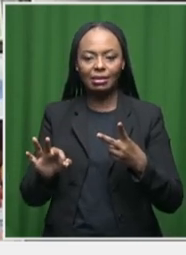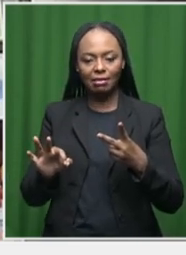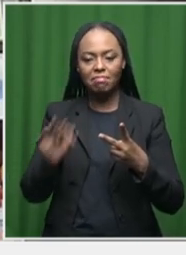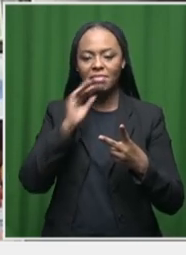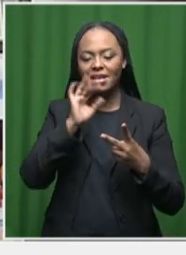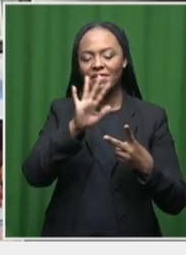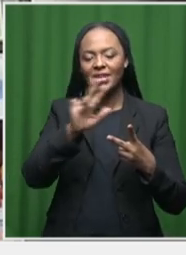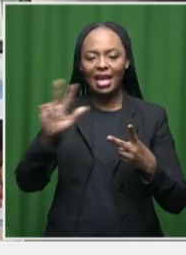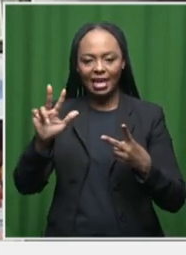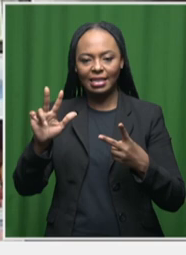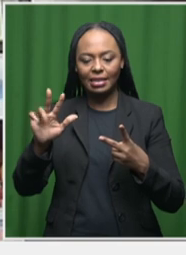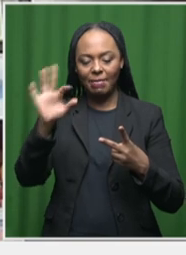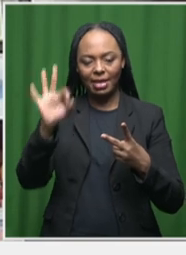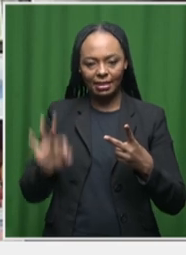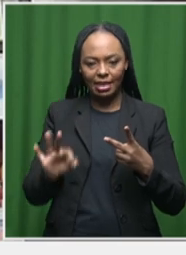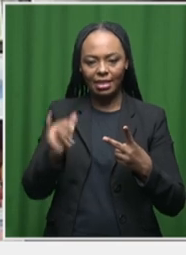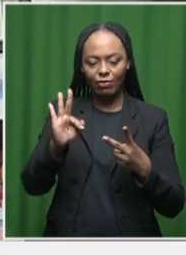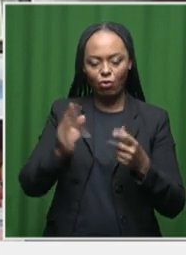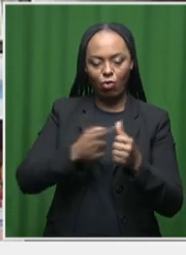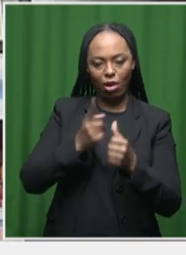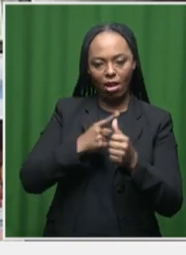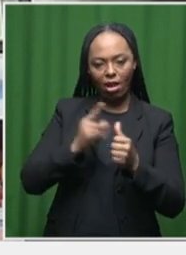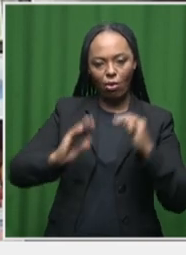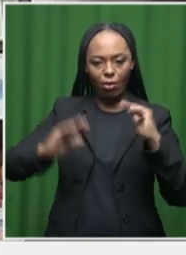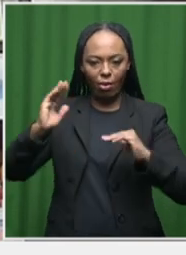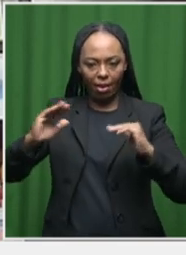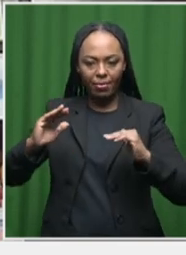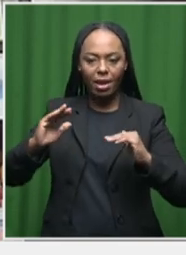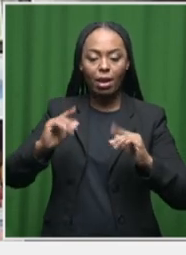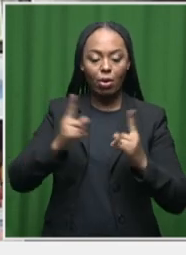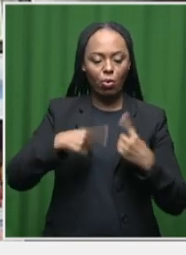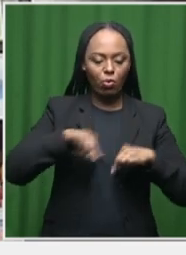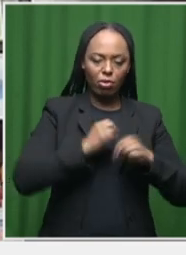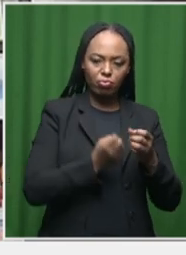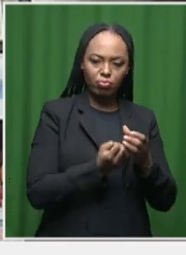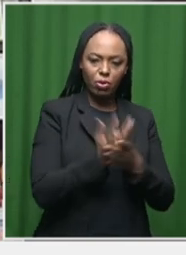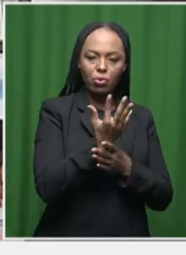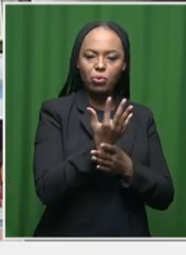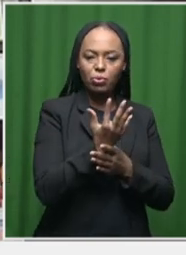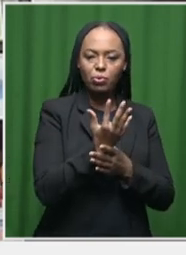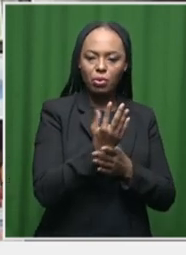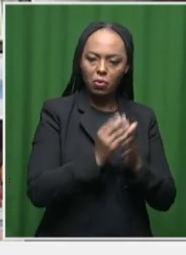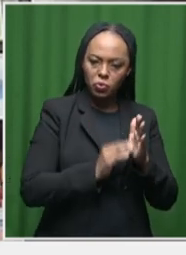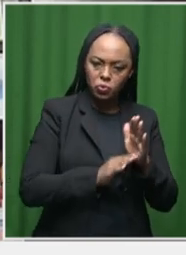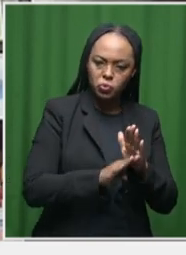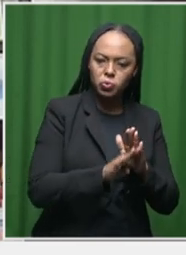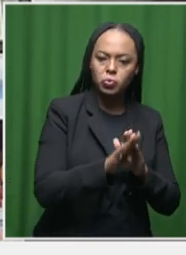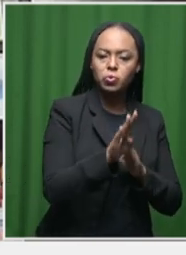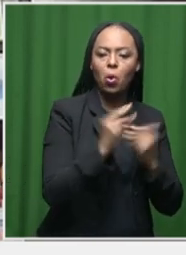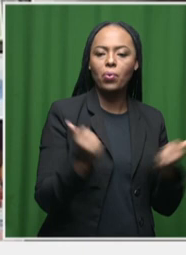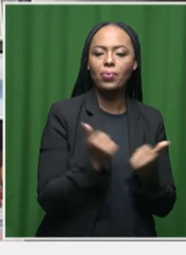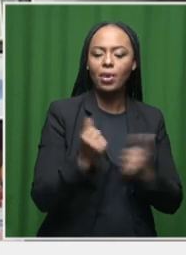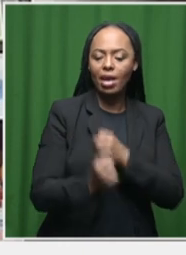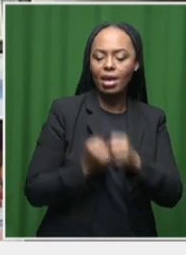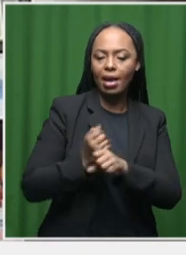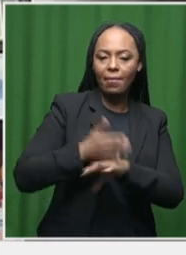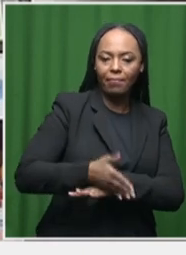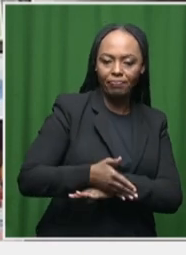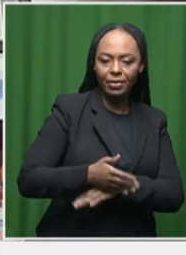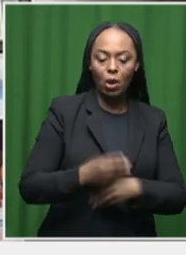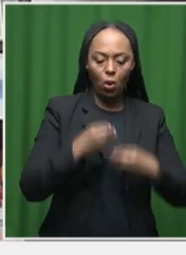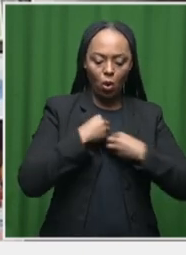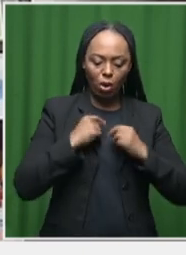down to single-digit figures. And we have grown very, very significantly over the years. So some of our own polling puts us